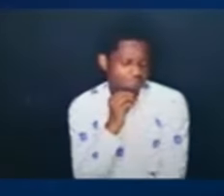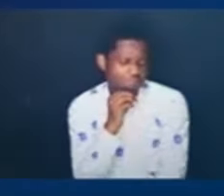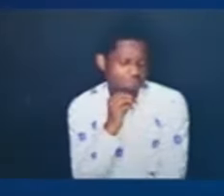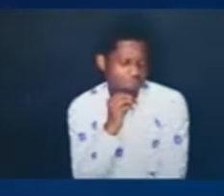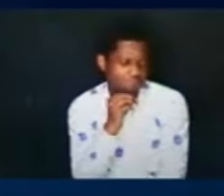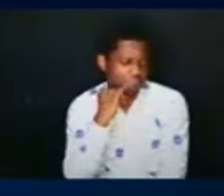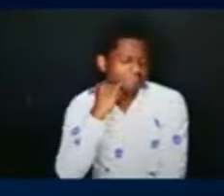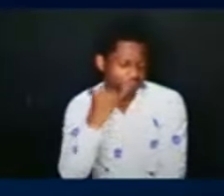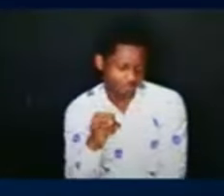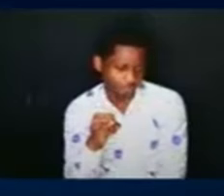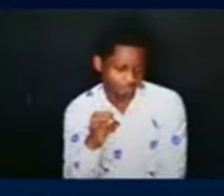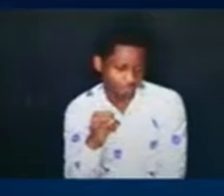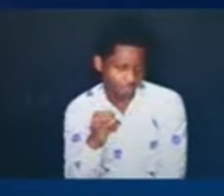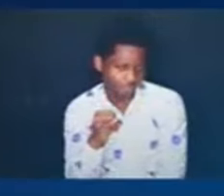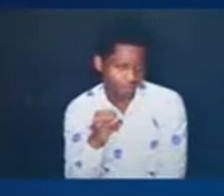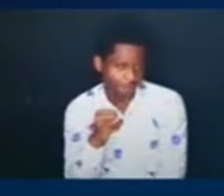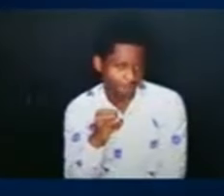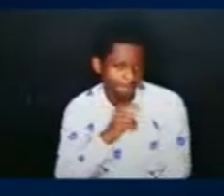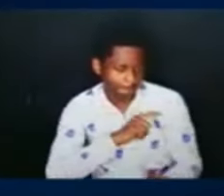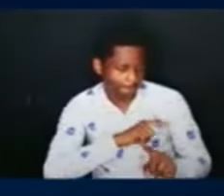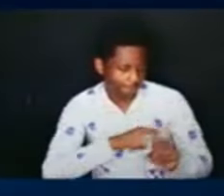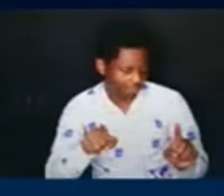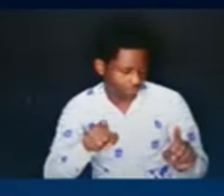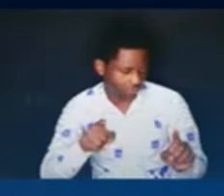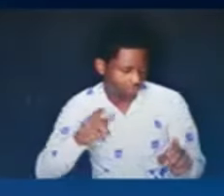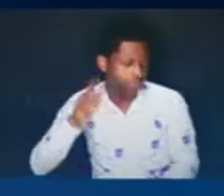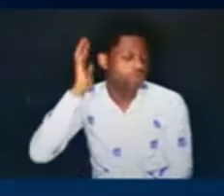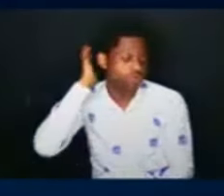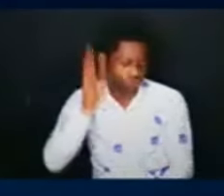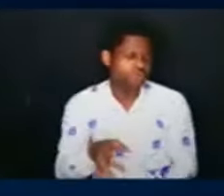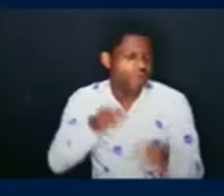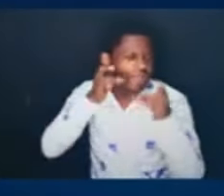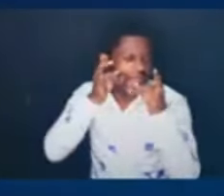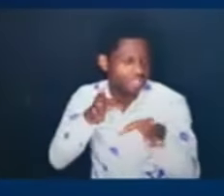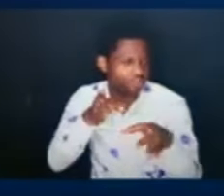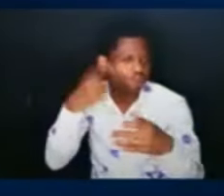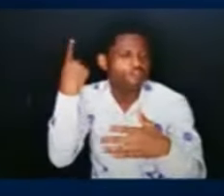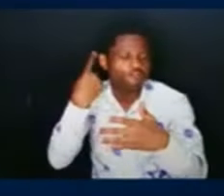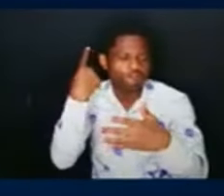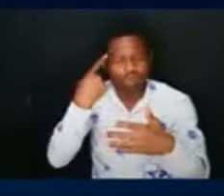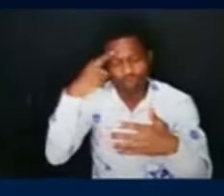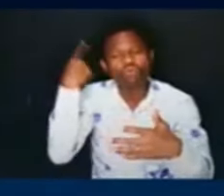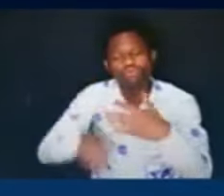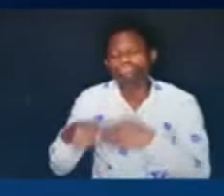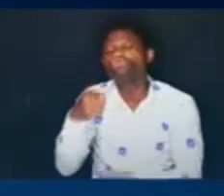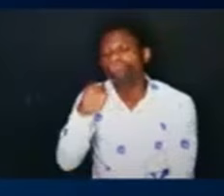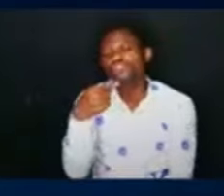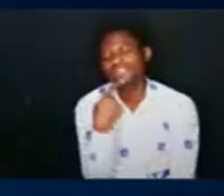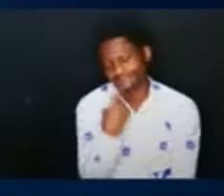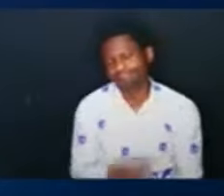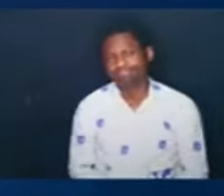might have, but they will always hate you for what you have